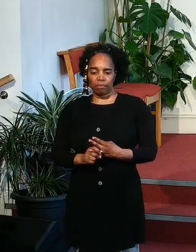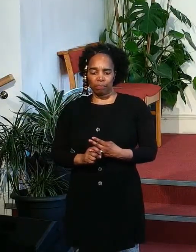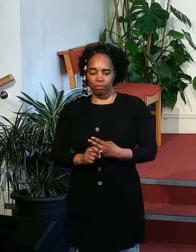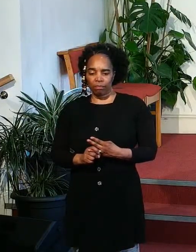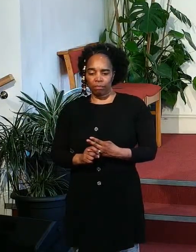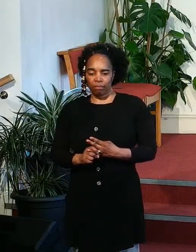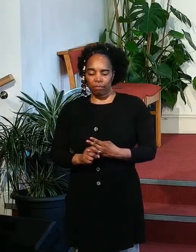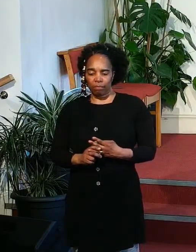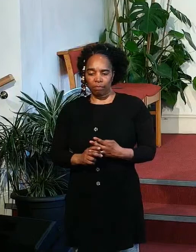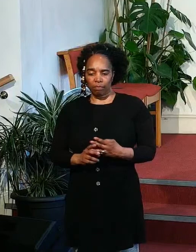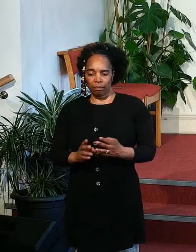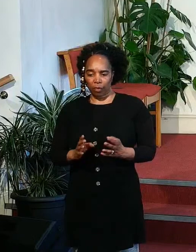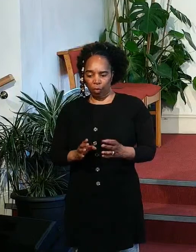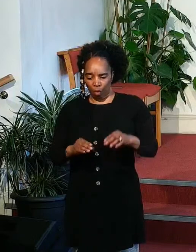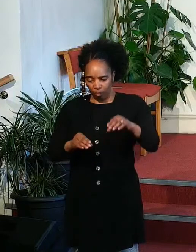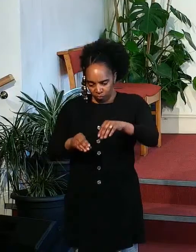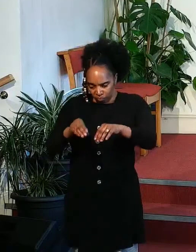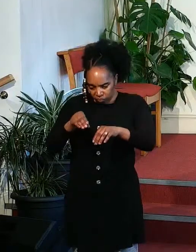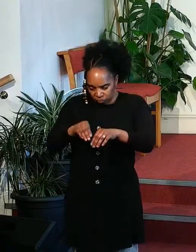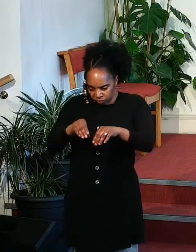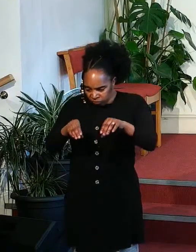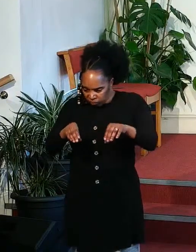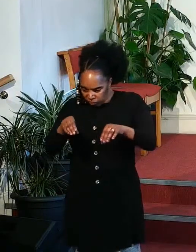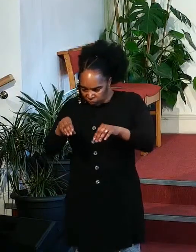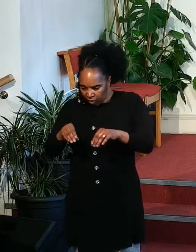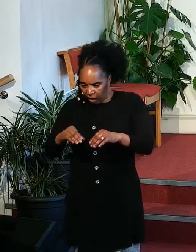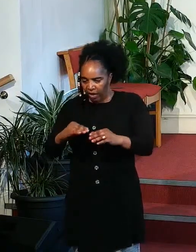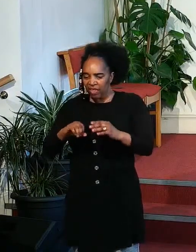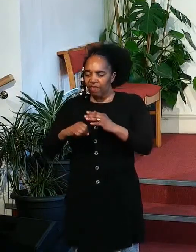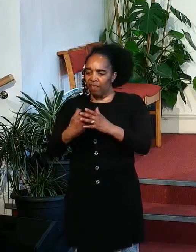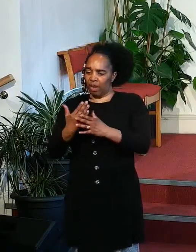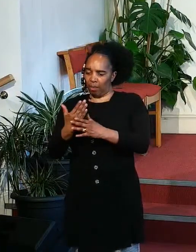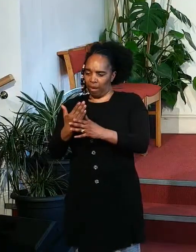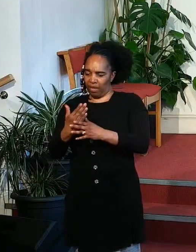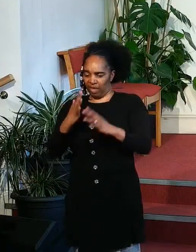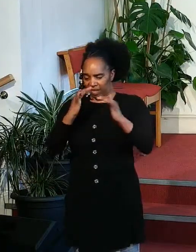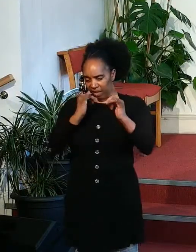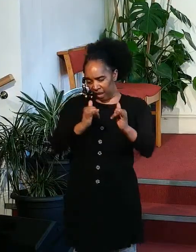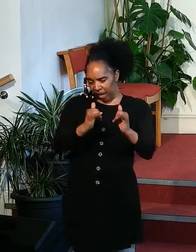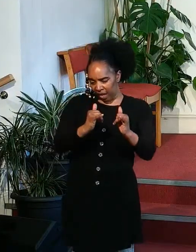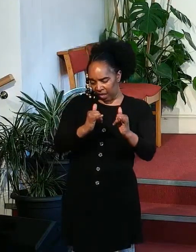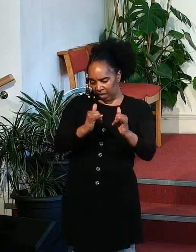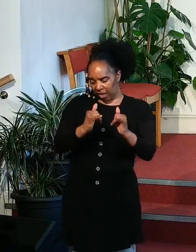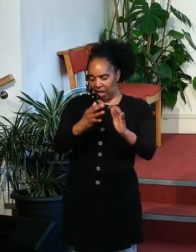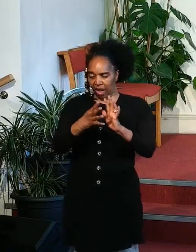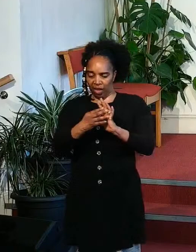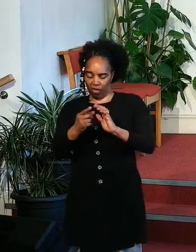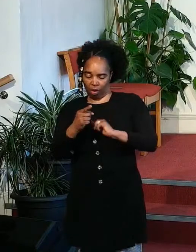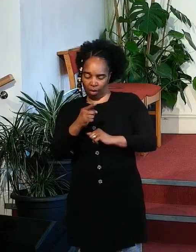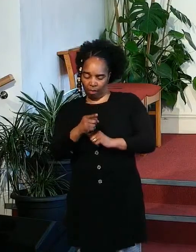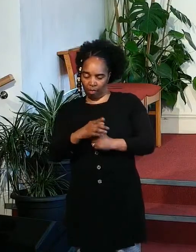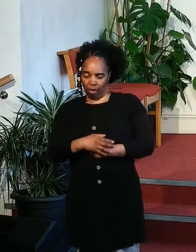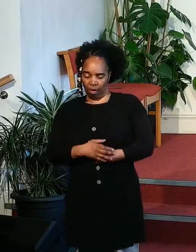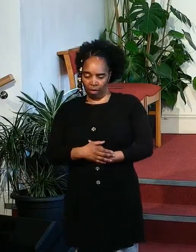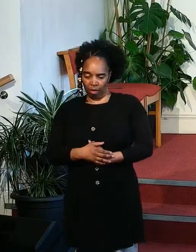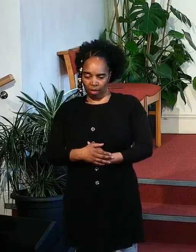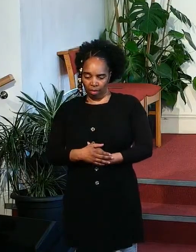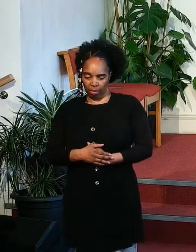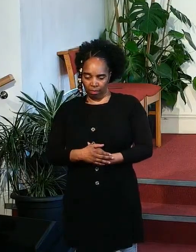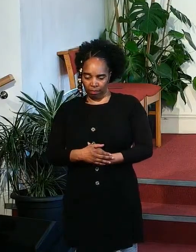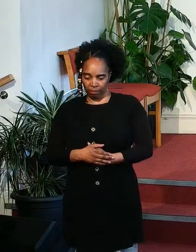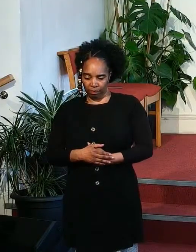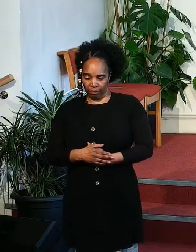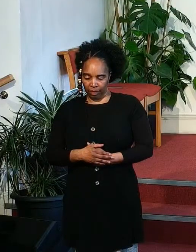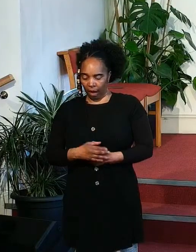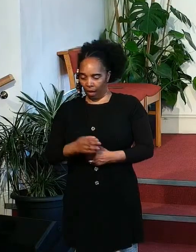looking at putting things together. So what happens is that you do a test to look at, for example, you get